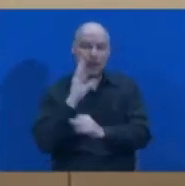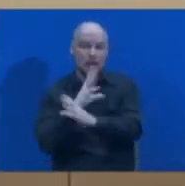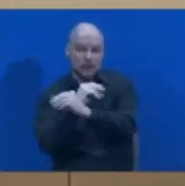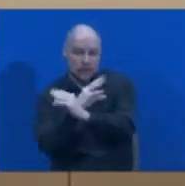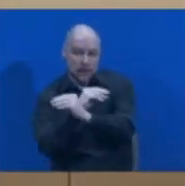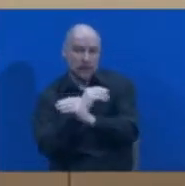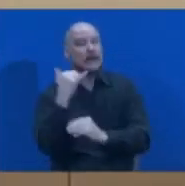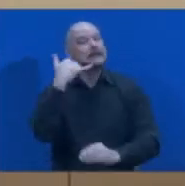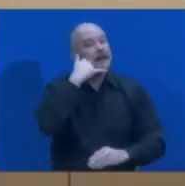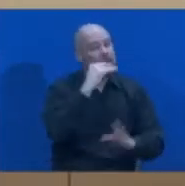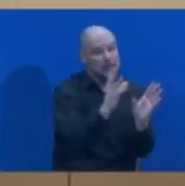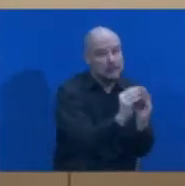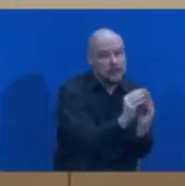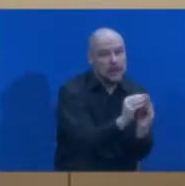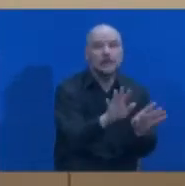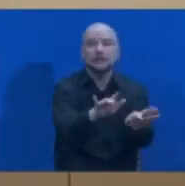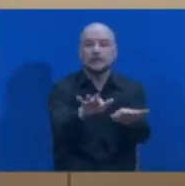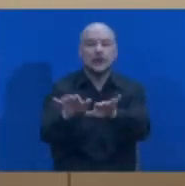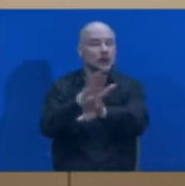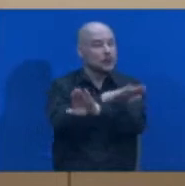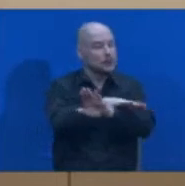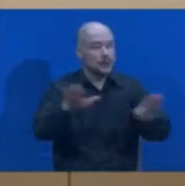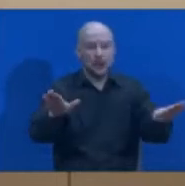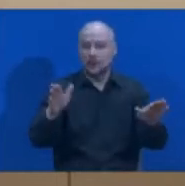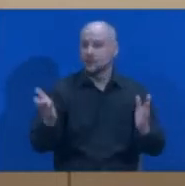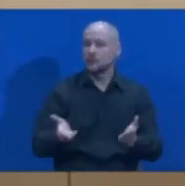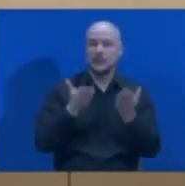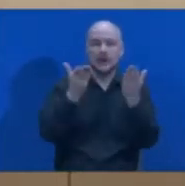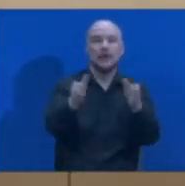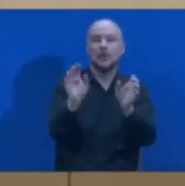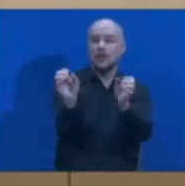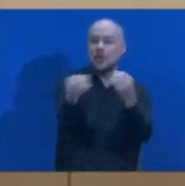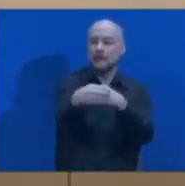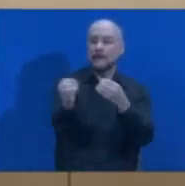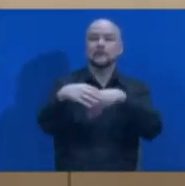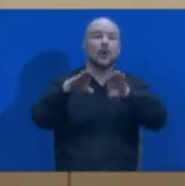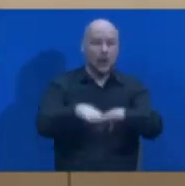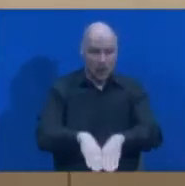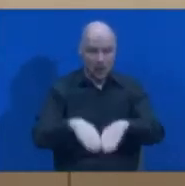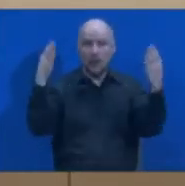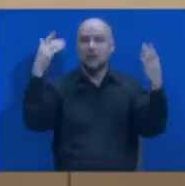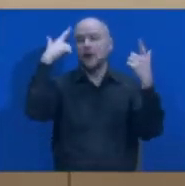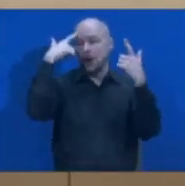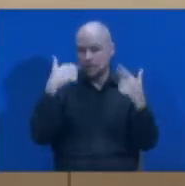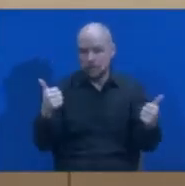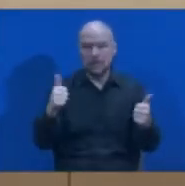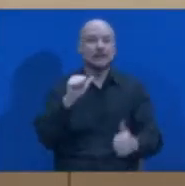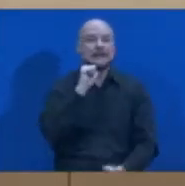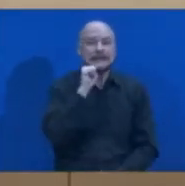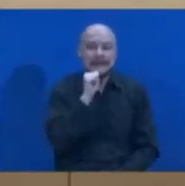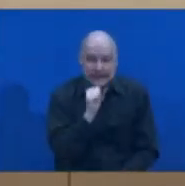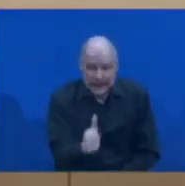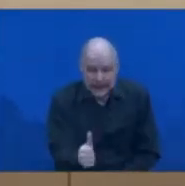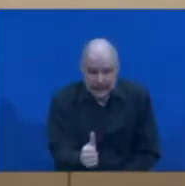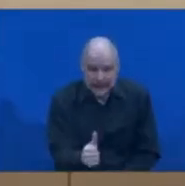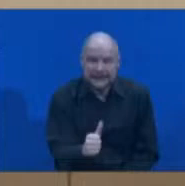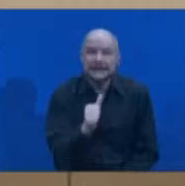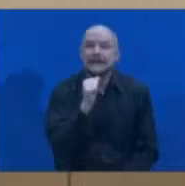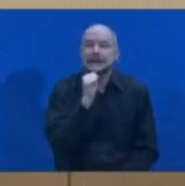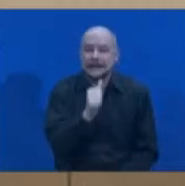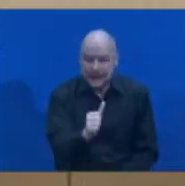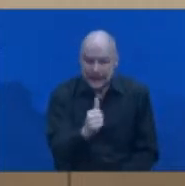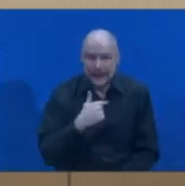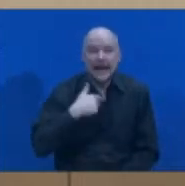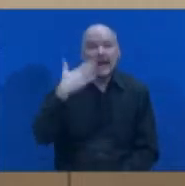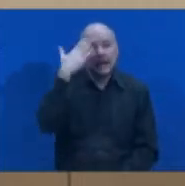much as possible. We're not recommending opening offices completely back up at this point. I know that the city and the